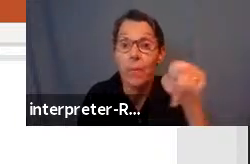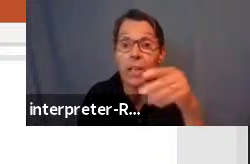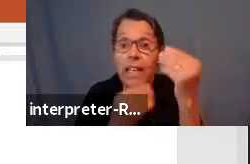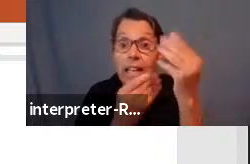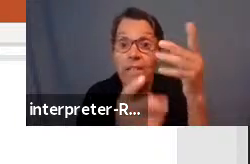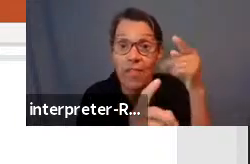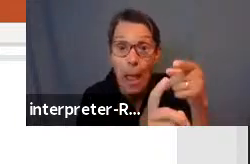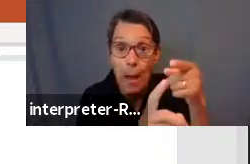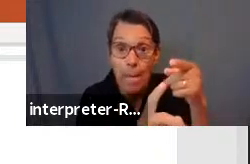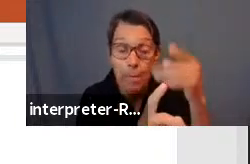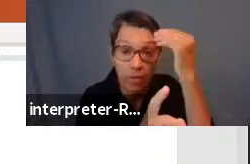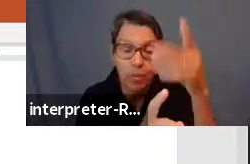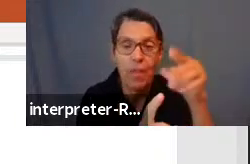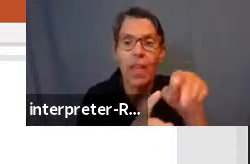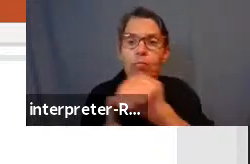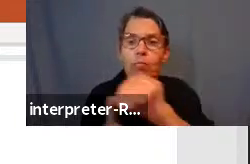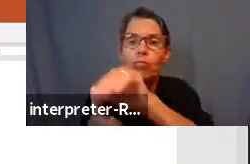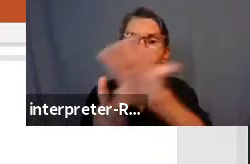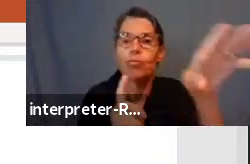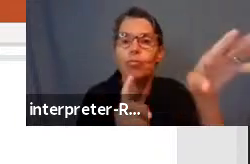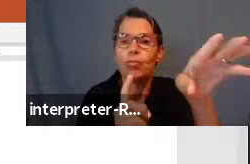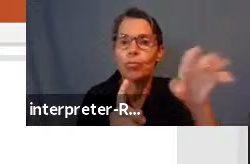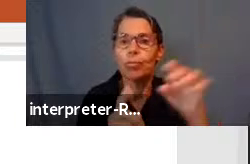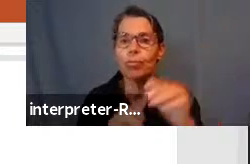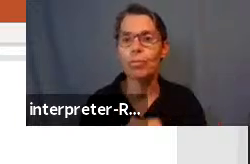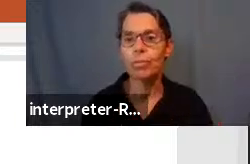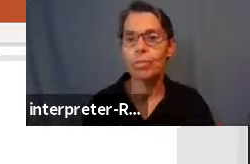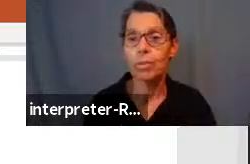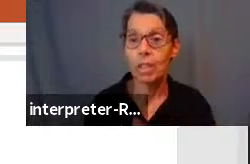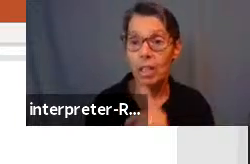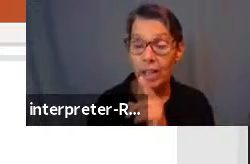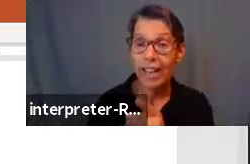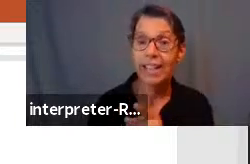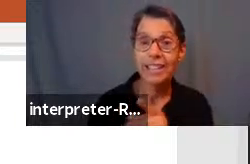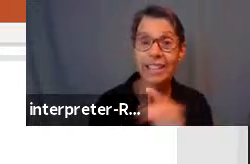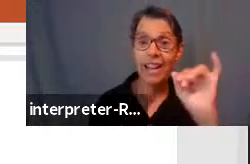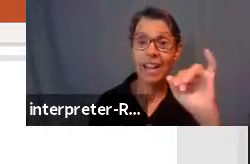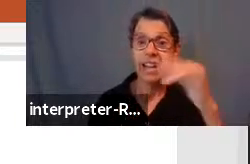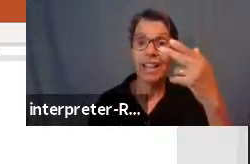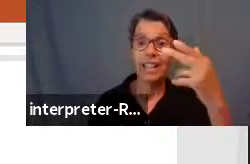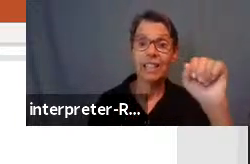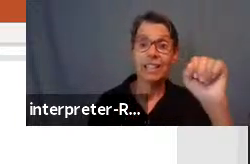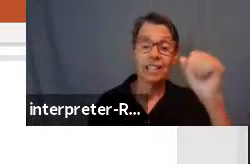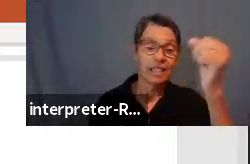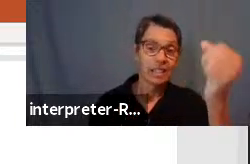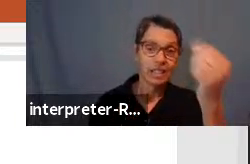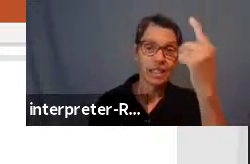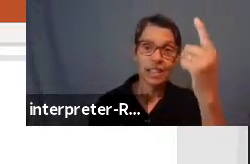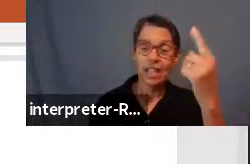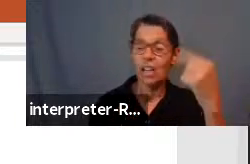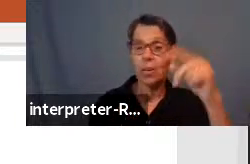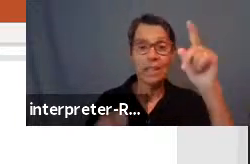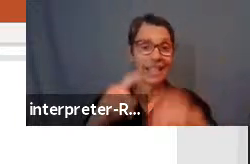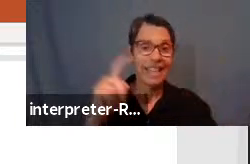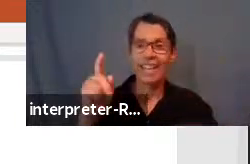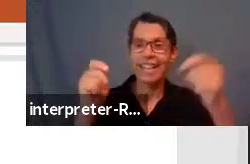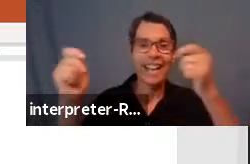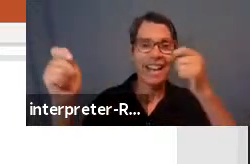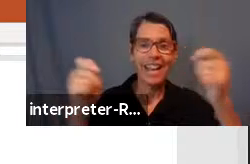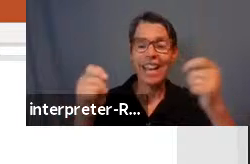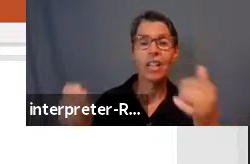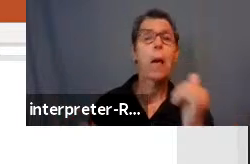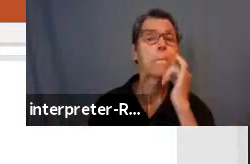so they can counteract the misinformation. Because in reality, the IHS understands that it cannot handle a